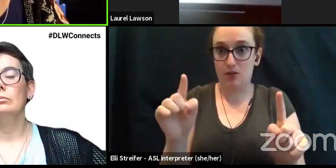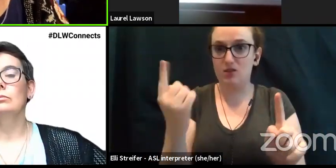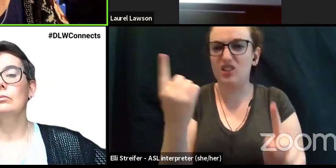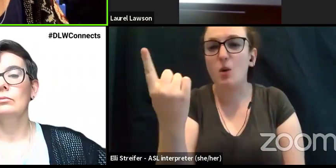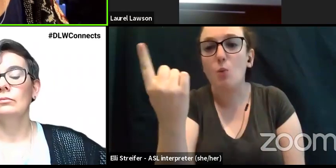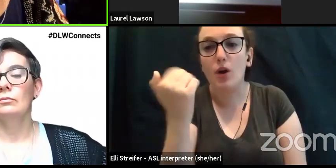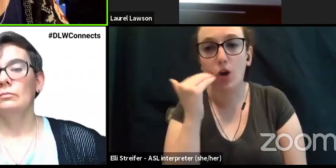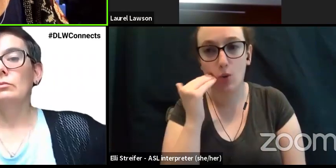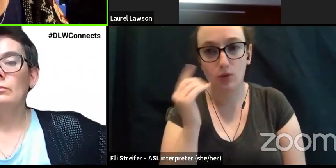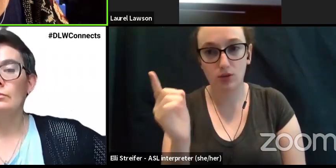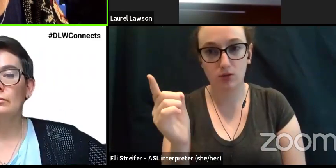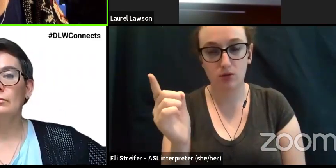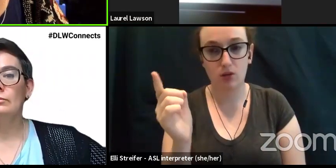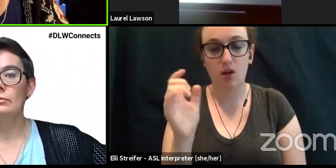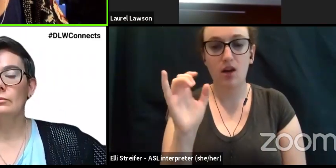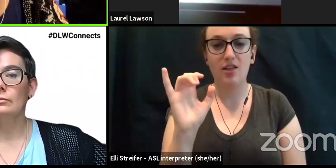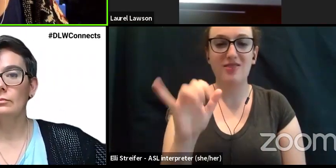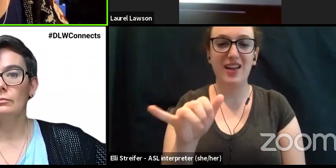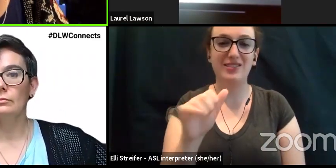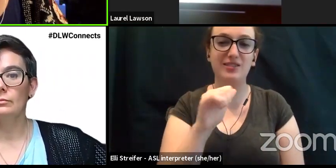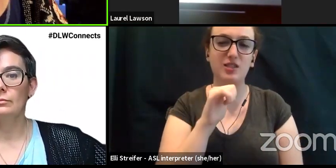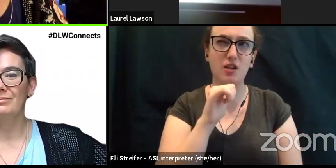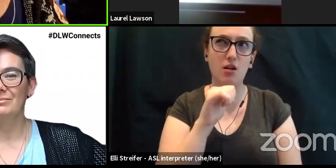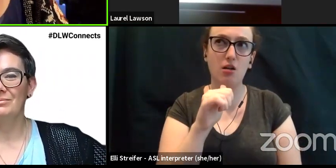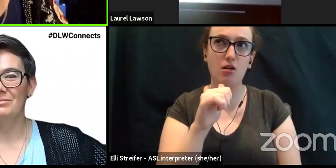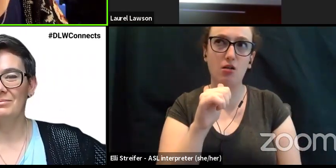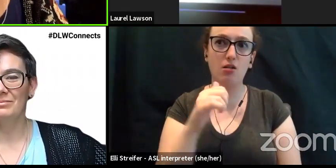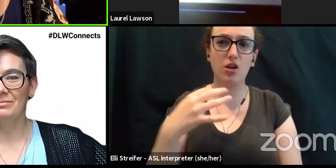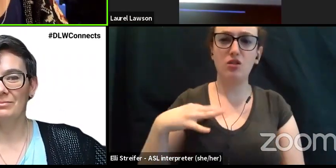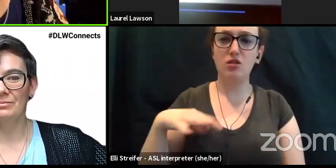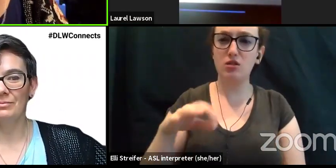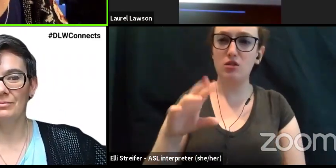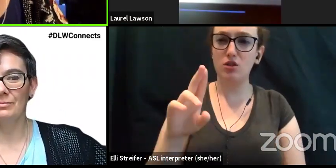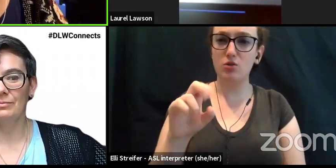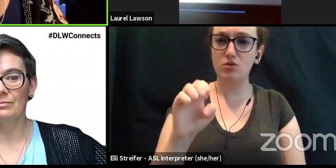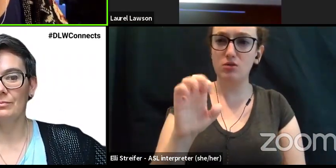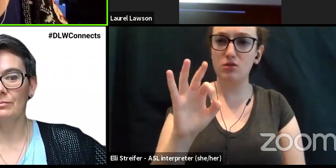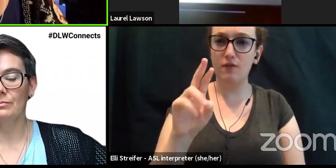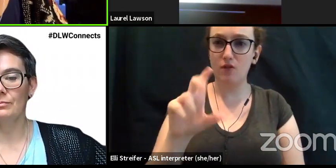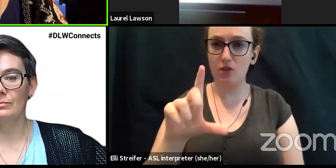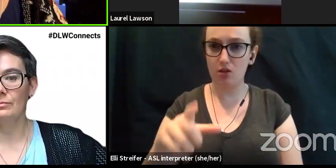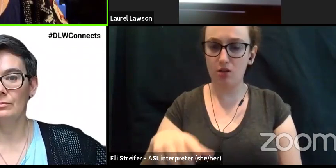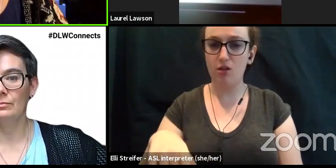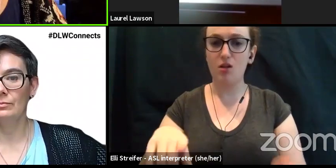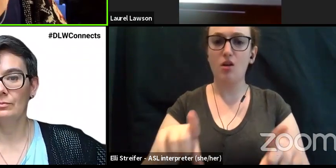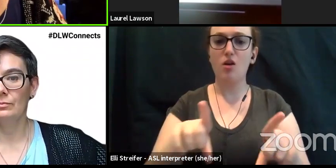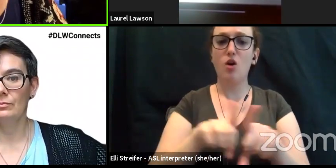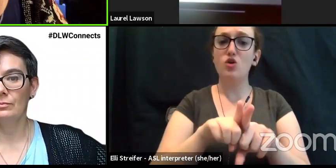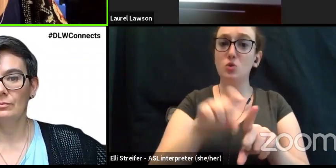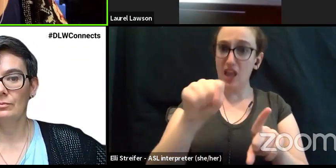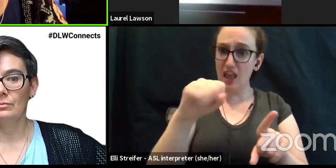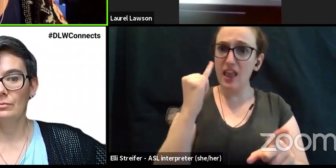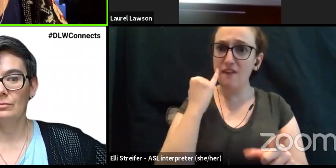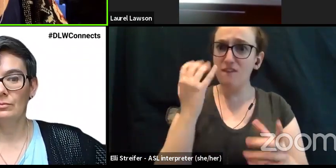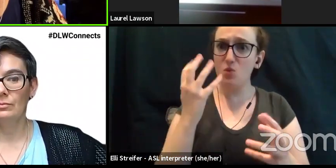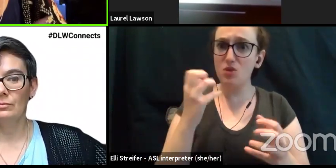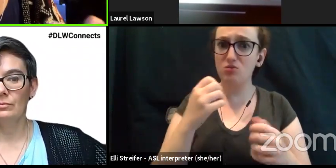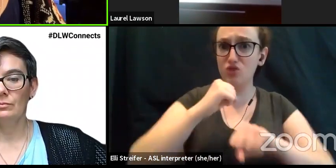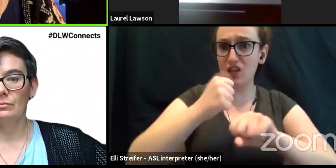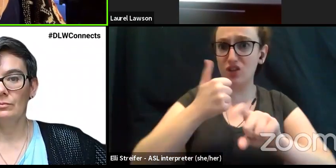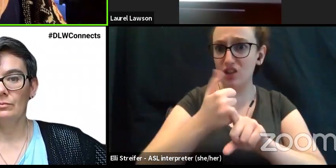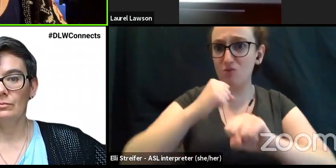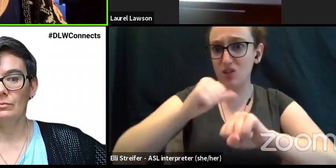but that's not really useful. And I will say that thing of protect yourself and others and asking people for their, if their accommodation needs are being